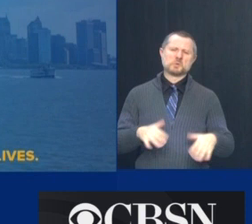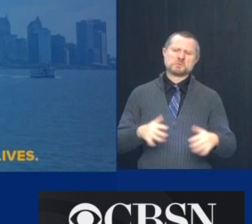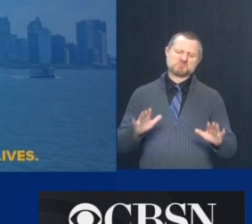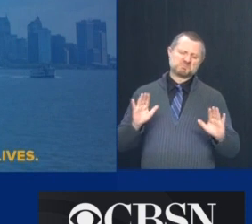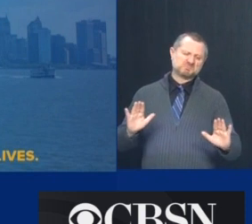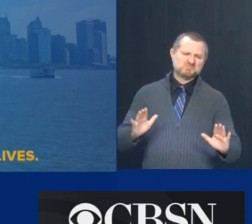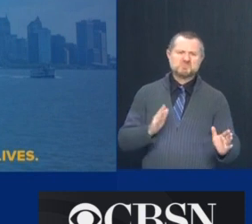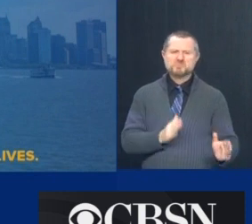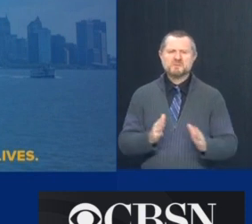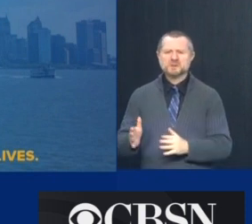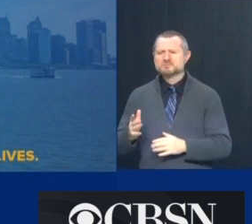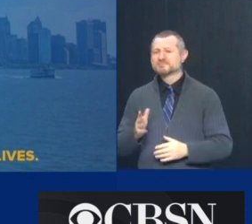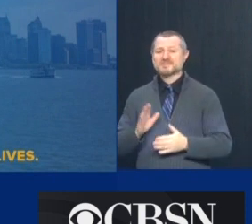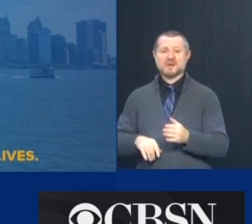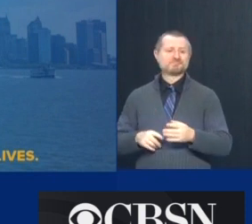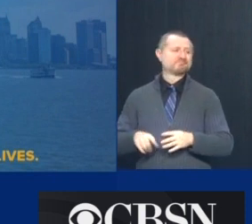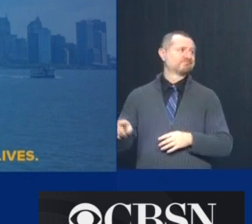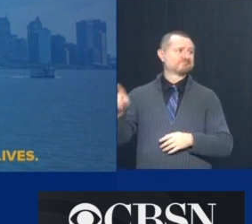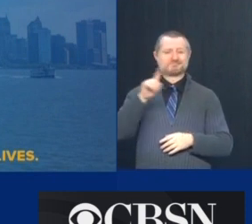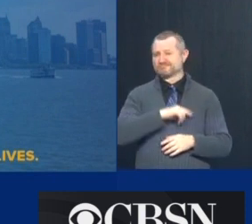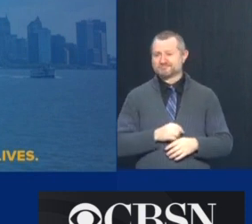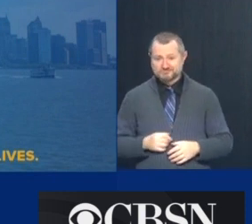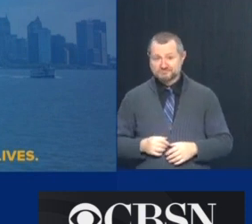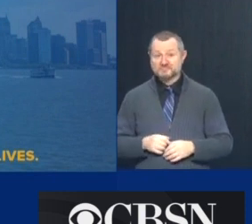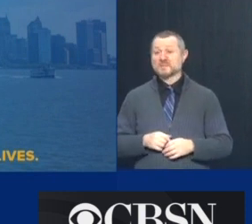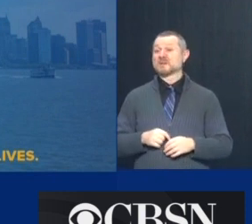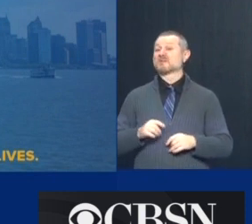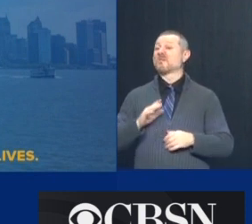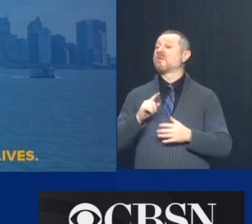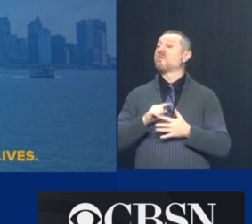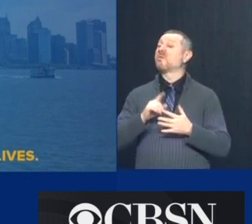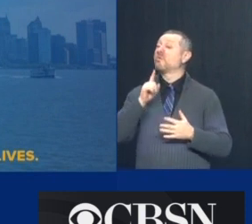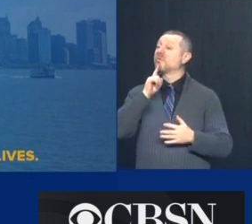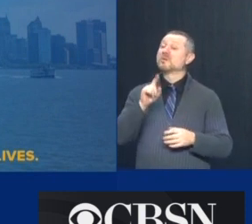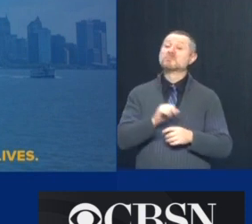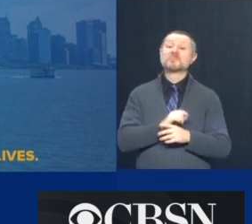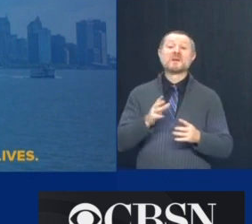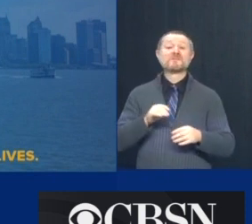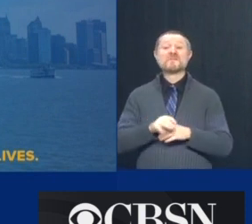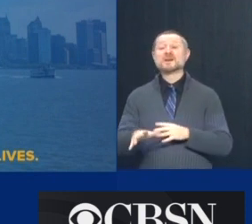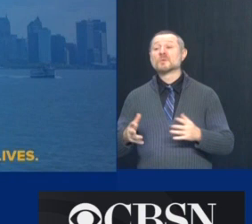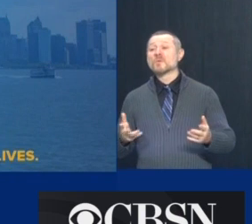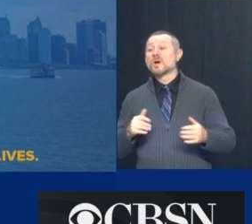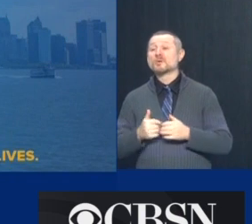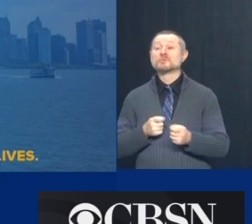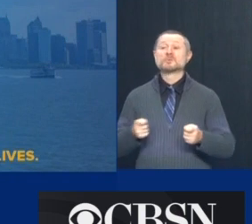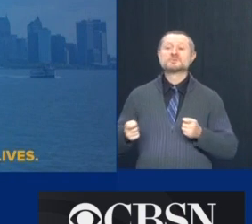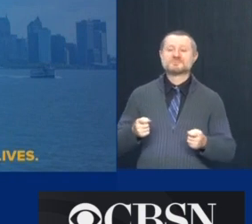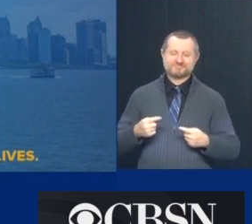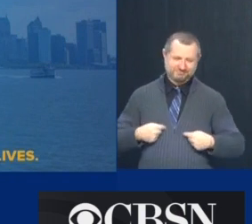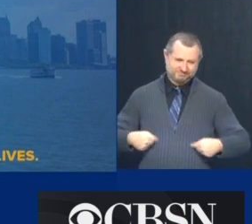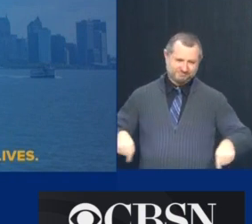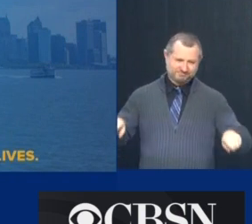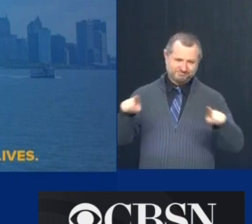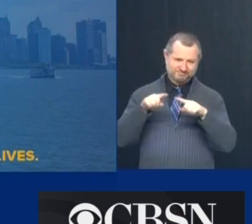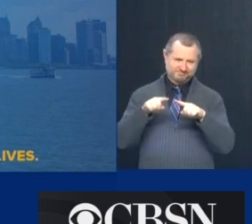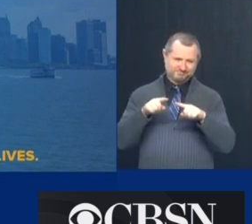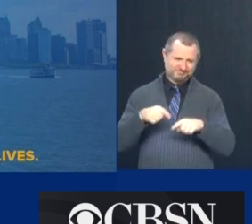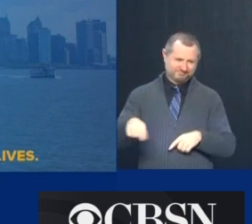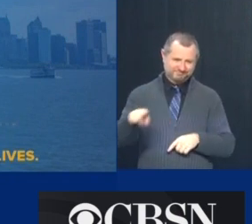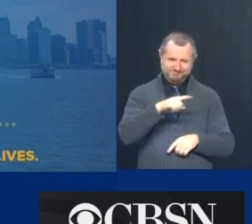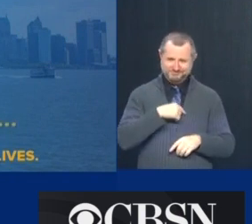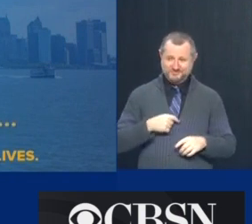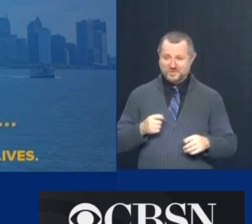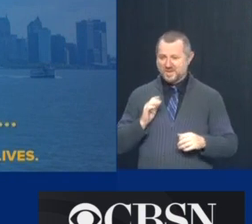other state. And it is all in our control. It's not in your control, but it's in